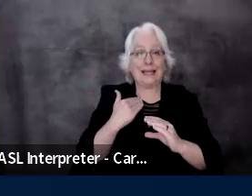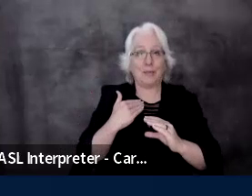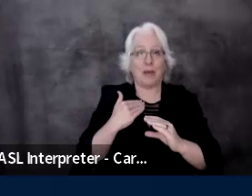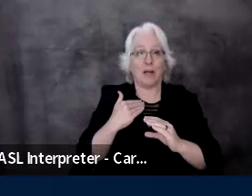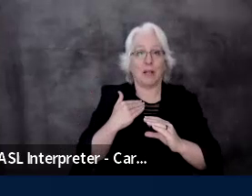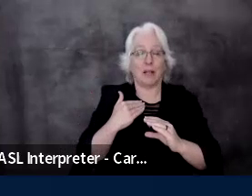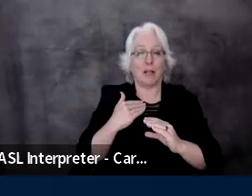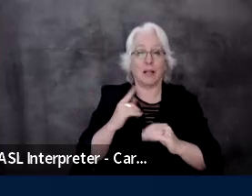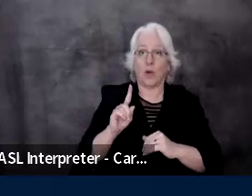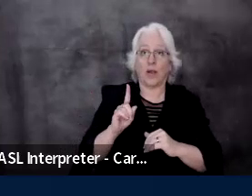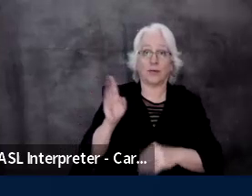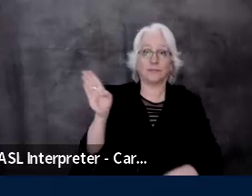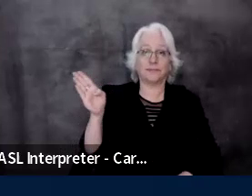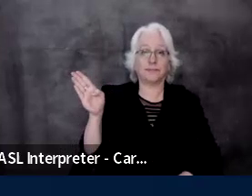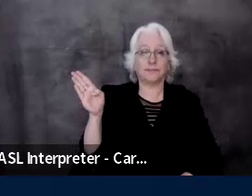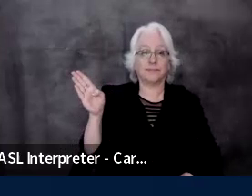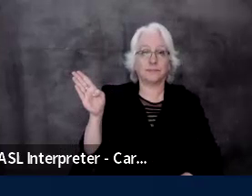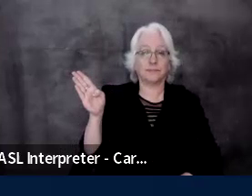comments to